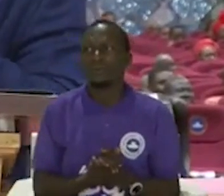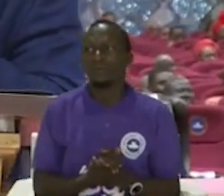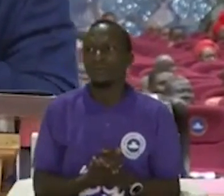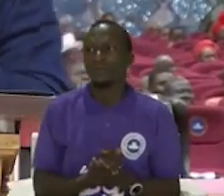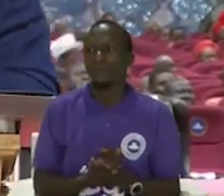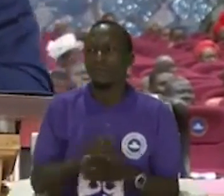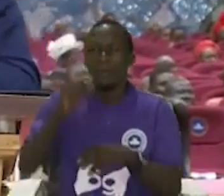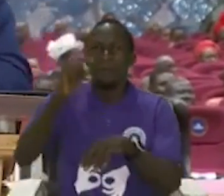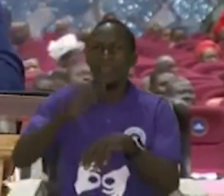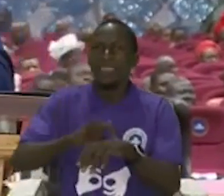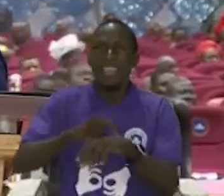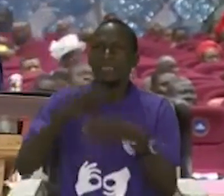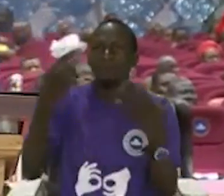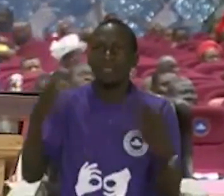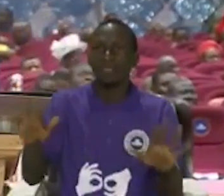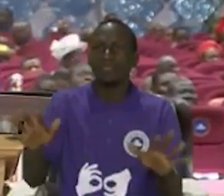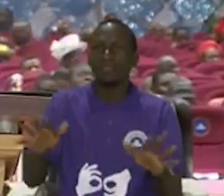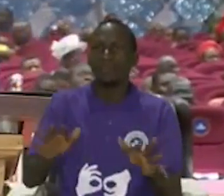My time is up.